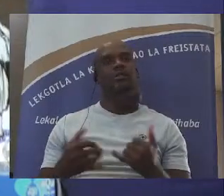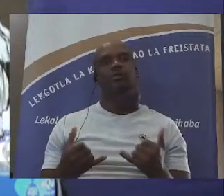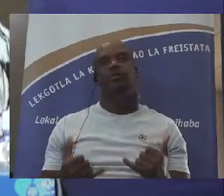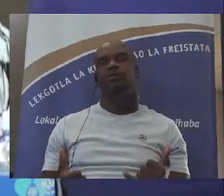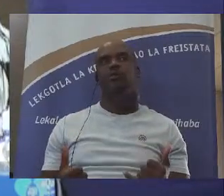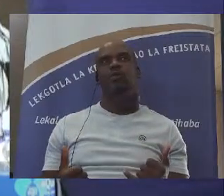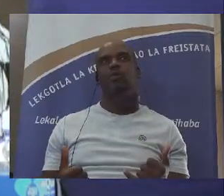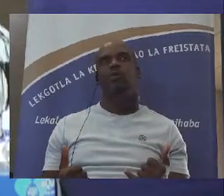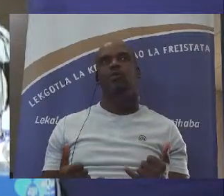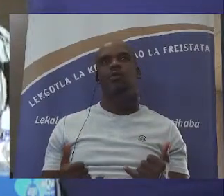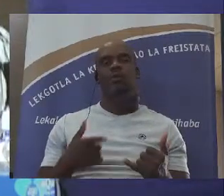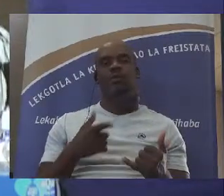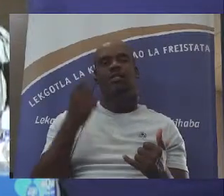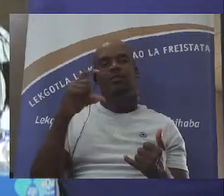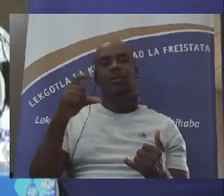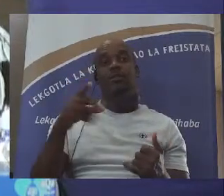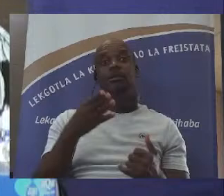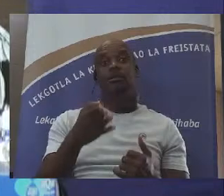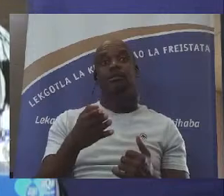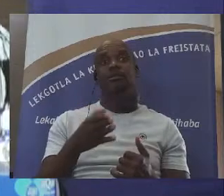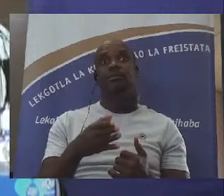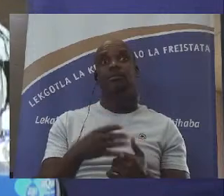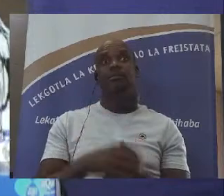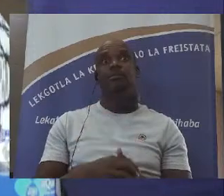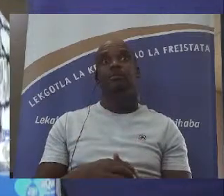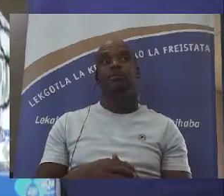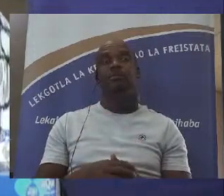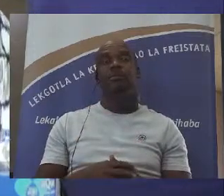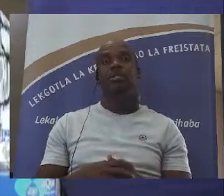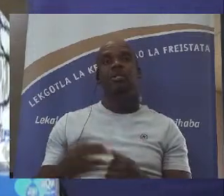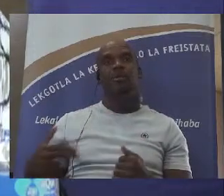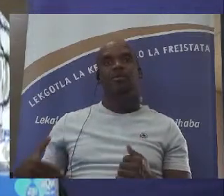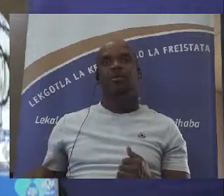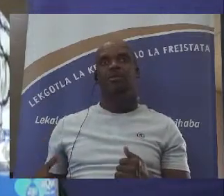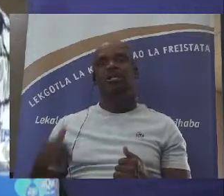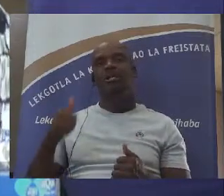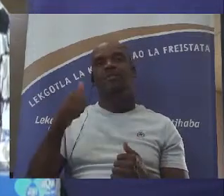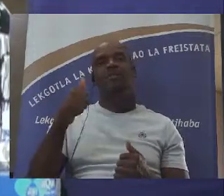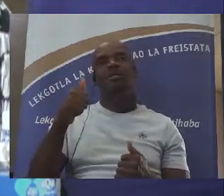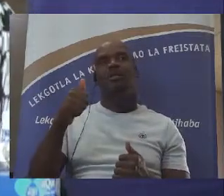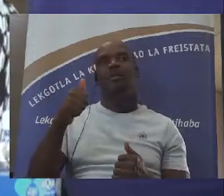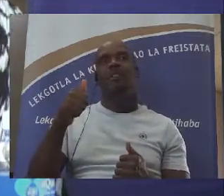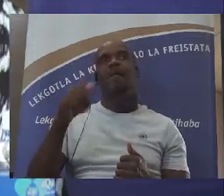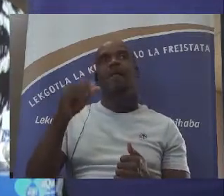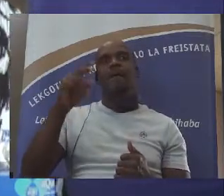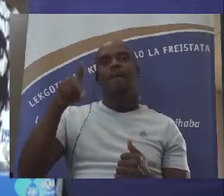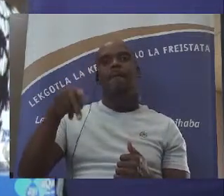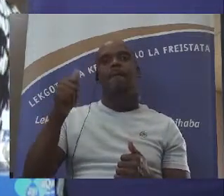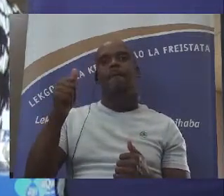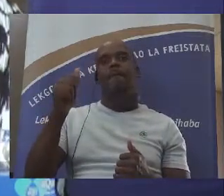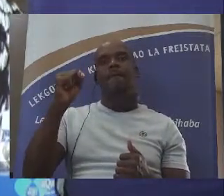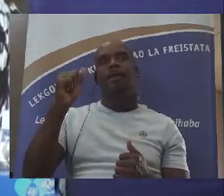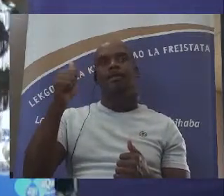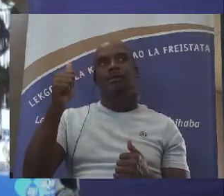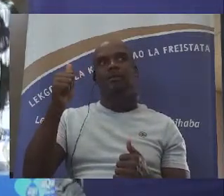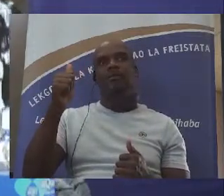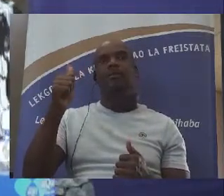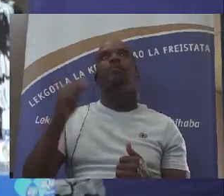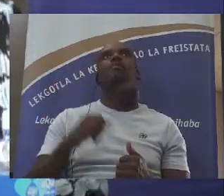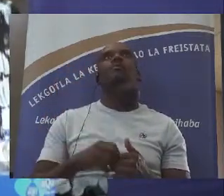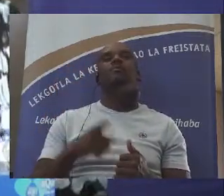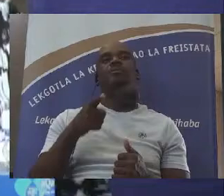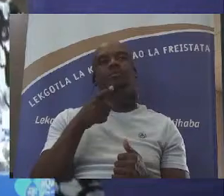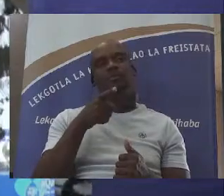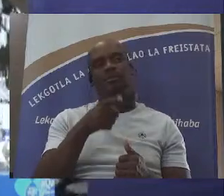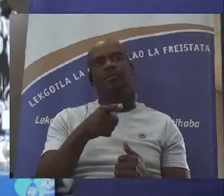So under this permit, the Petroleum Agency, which is PASA, based in Cape Town, this agency is the